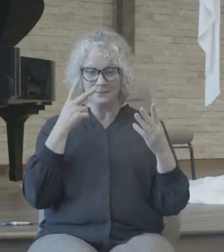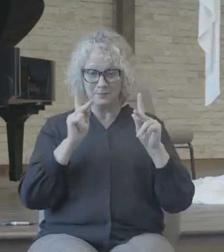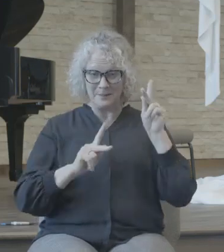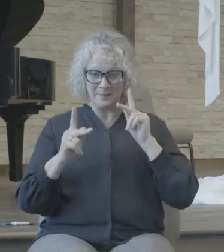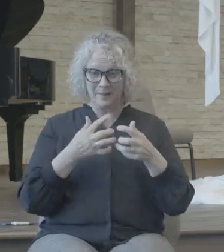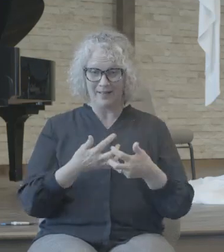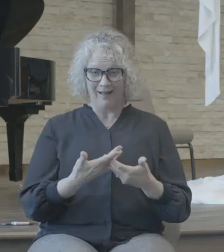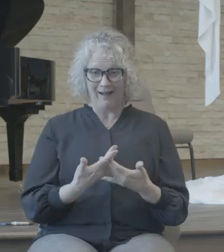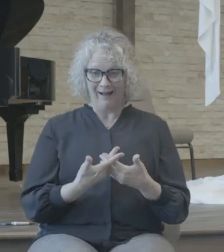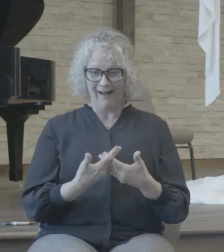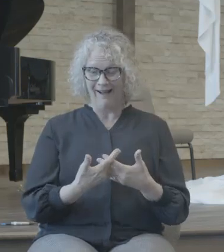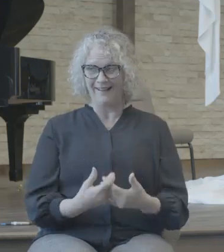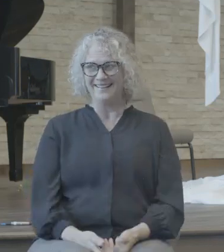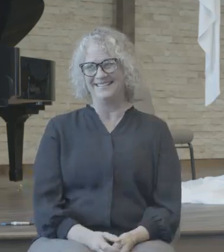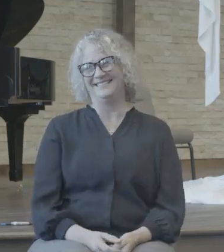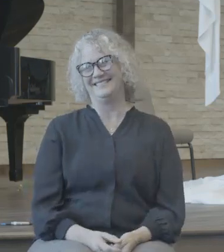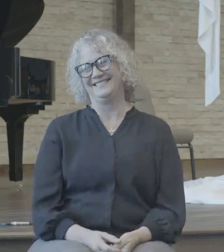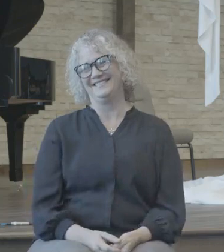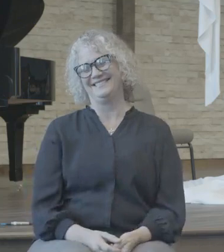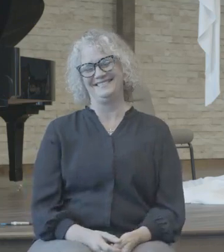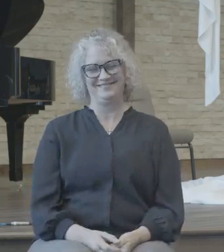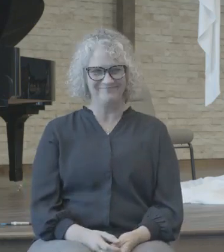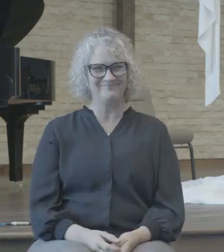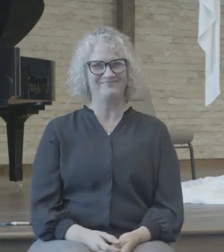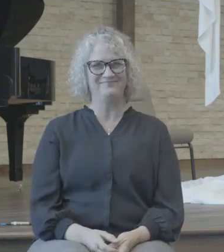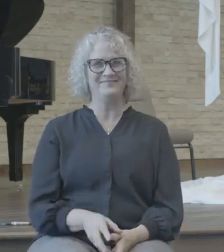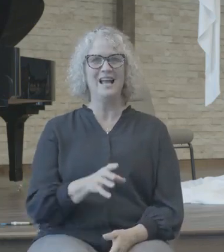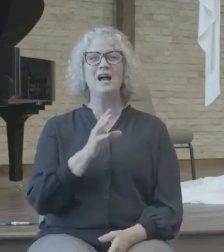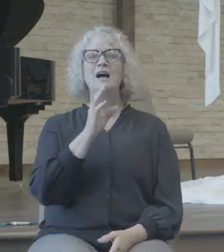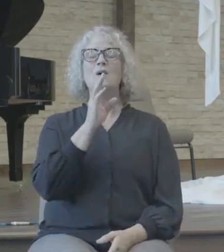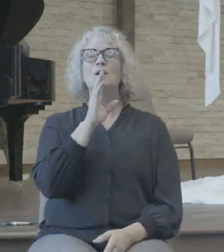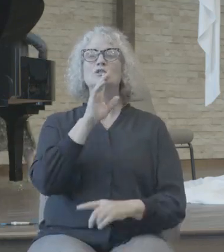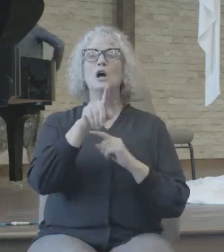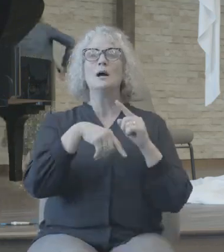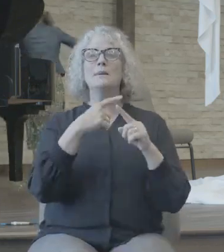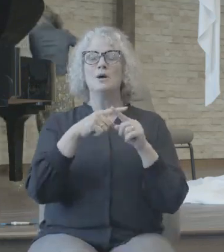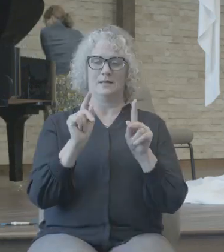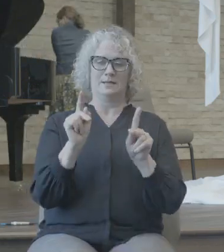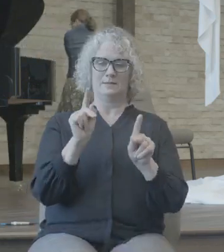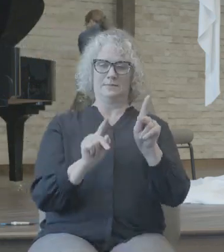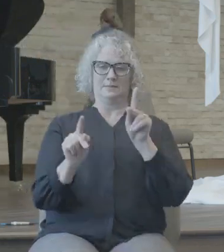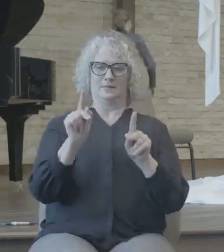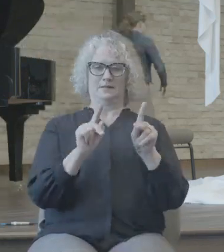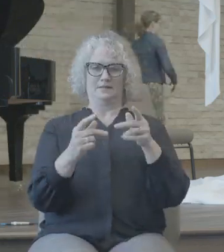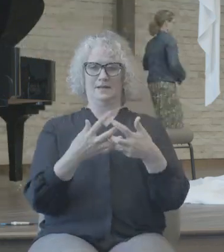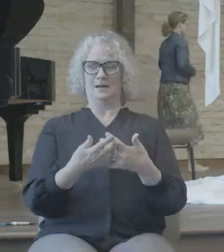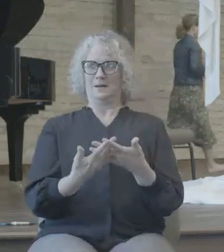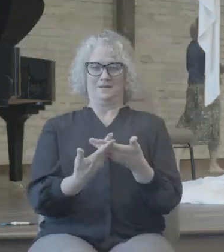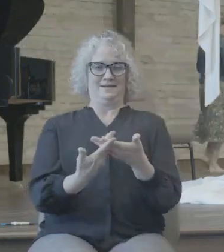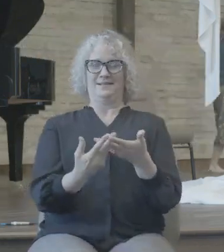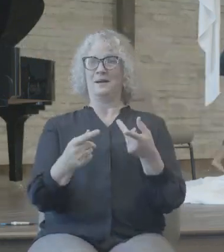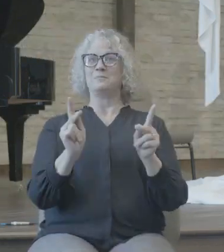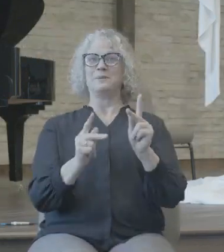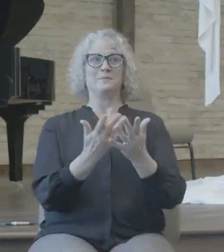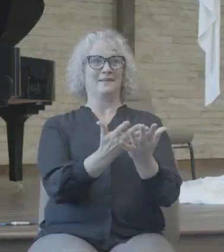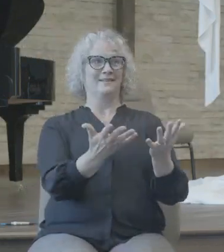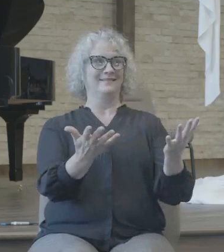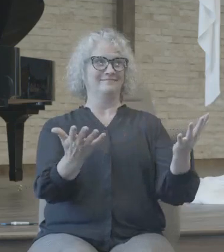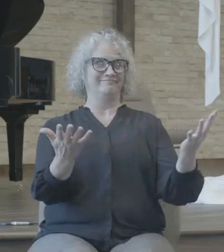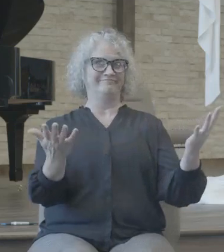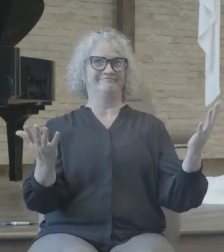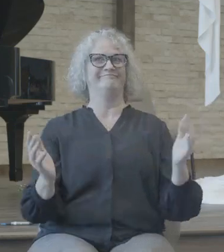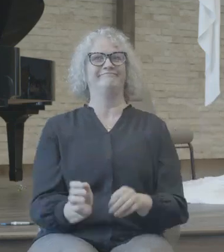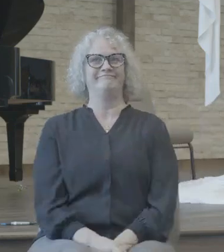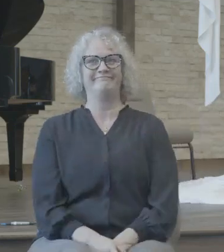people. Now, I want to talk about the people that are in church. And the people are you